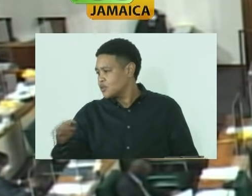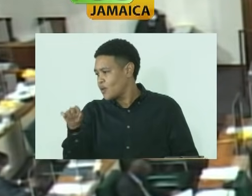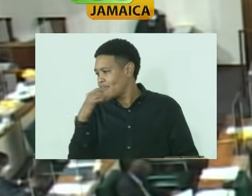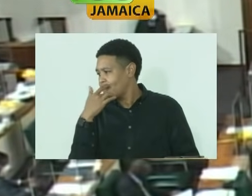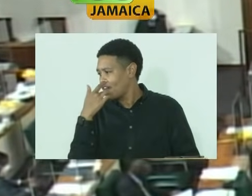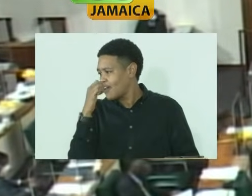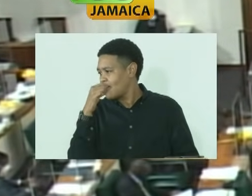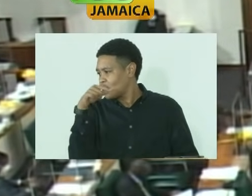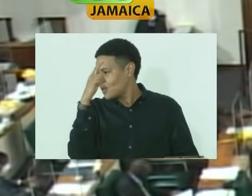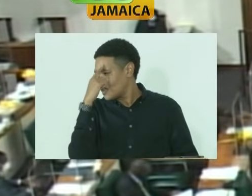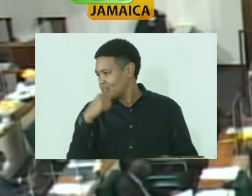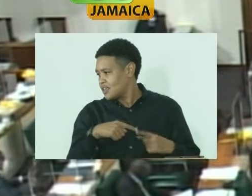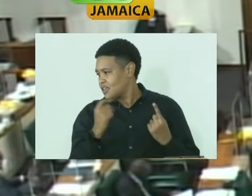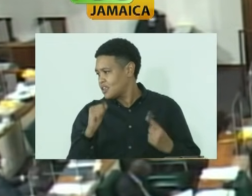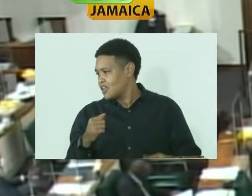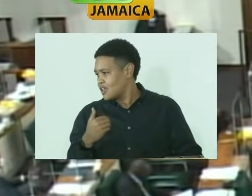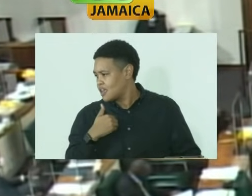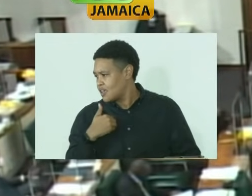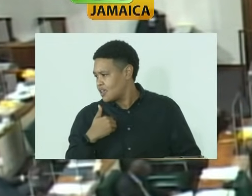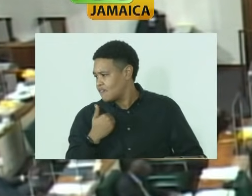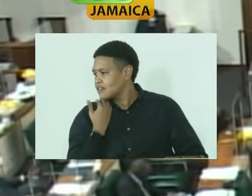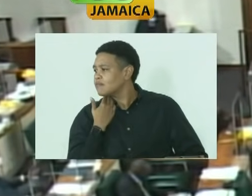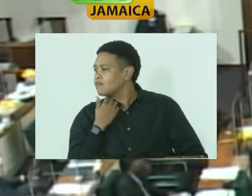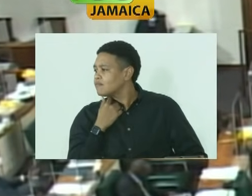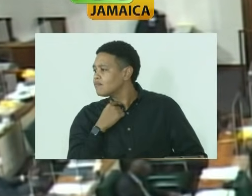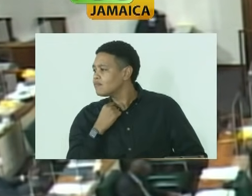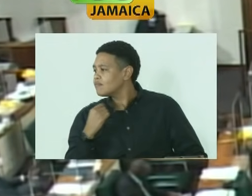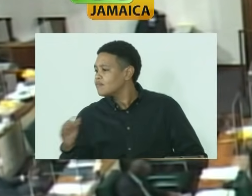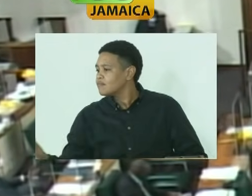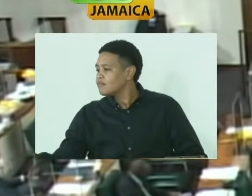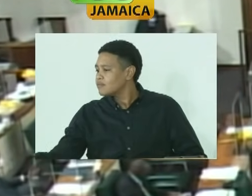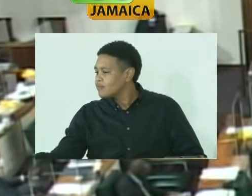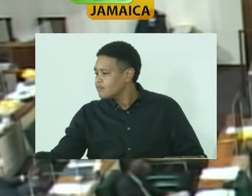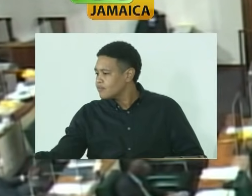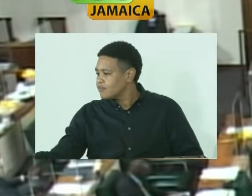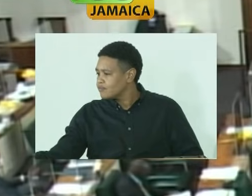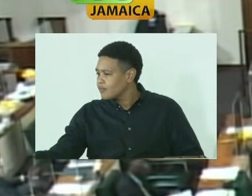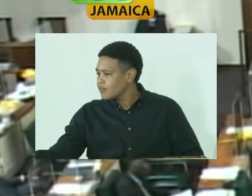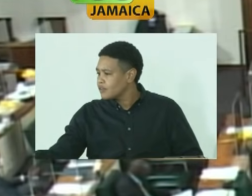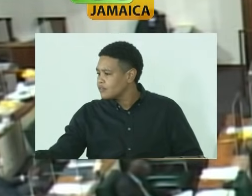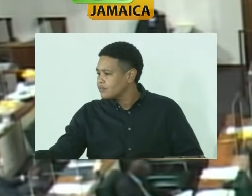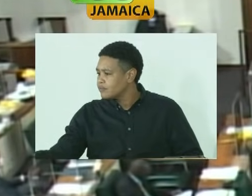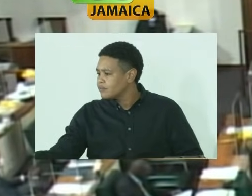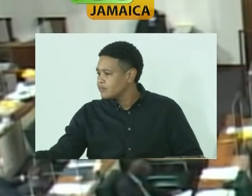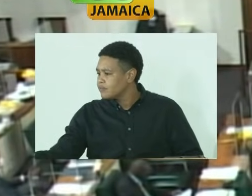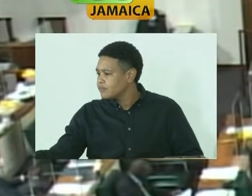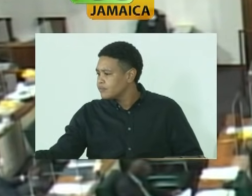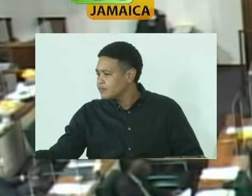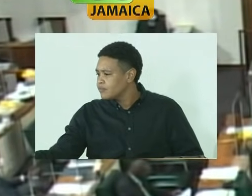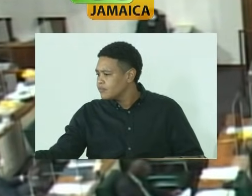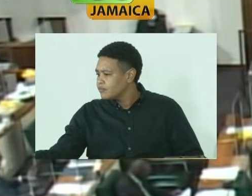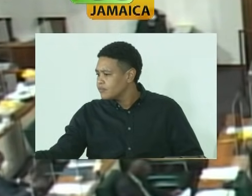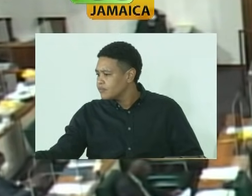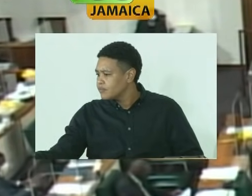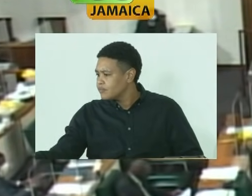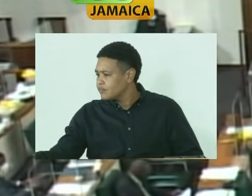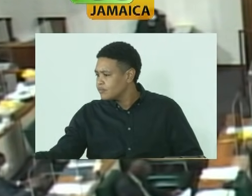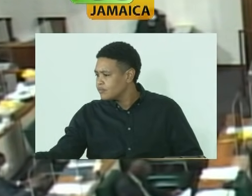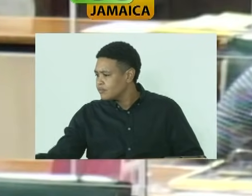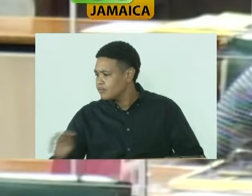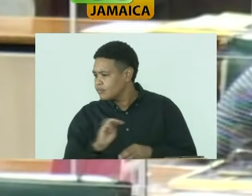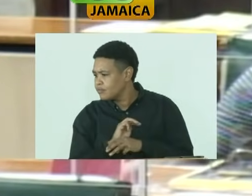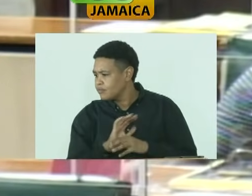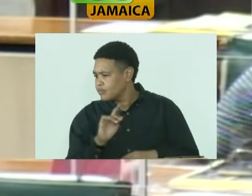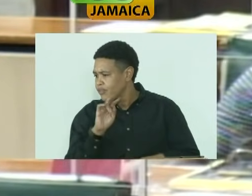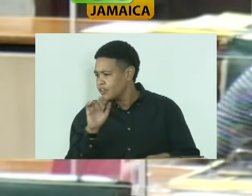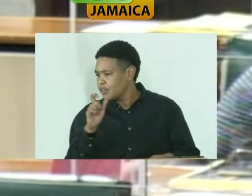favour? Those against? The ayes have it. Minister Terrelonge. Thank you so much, my lady. I will move fast. What